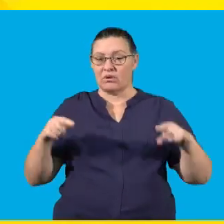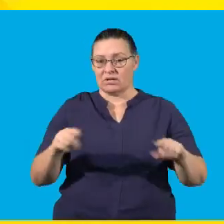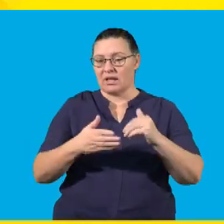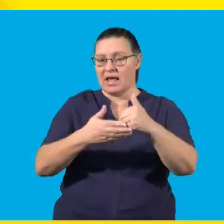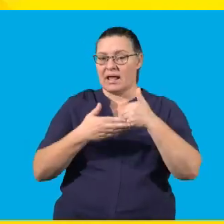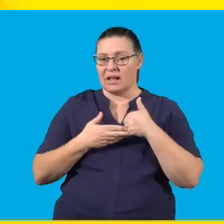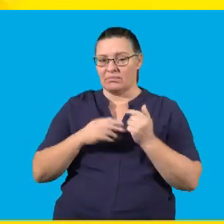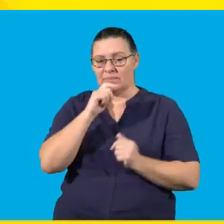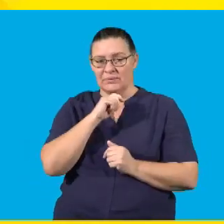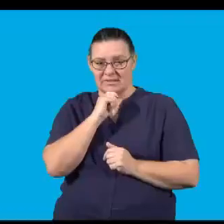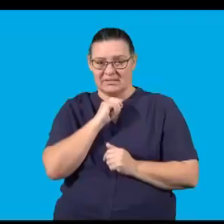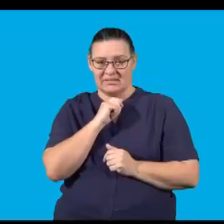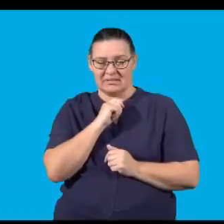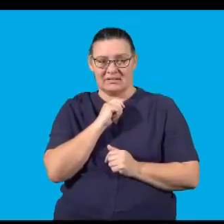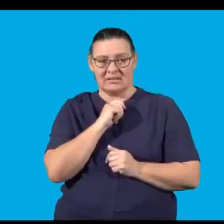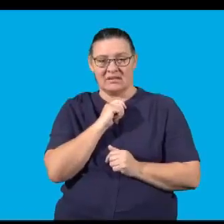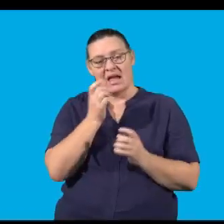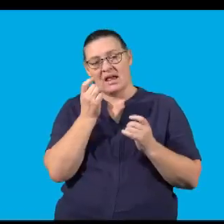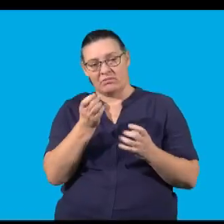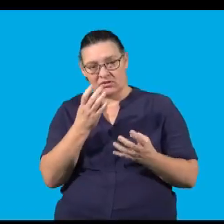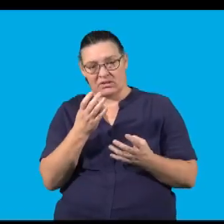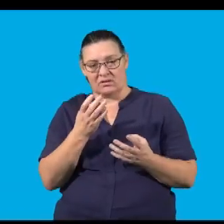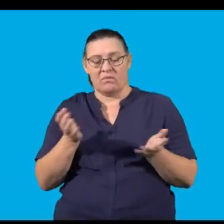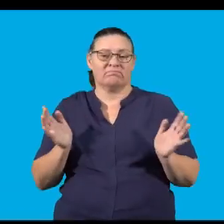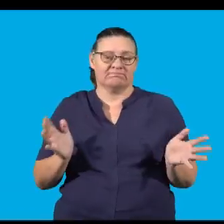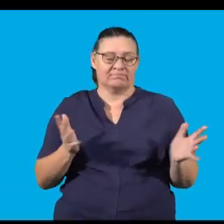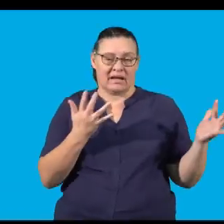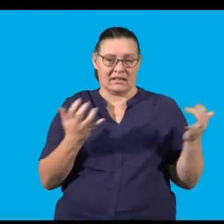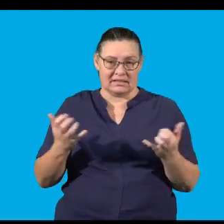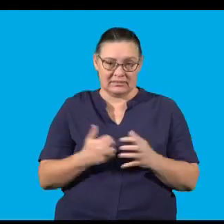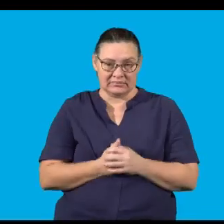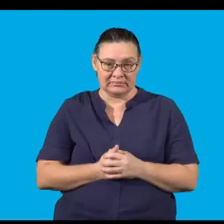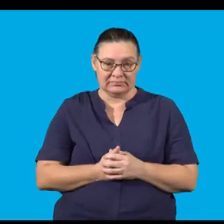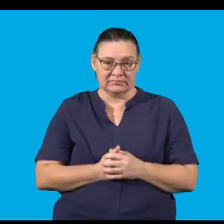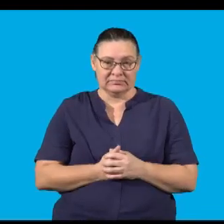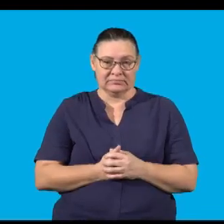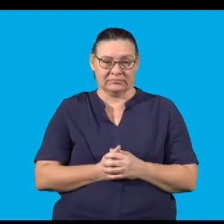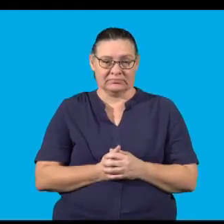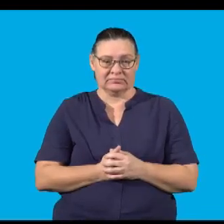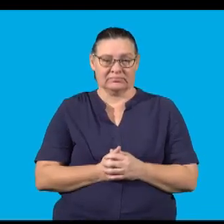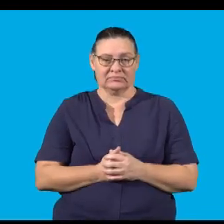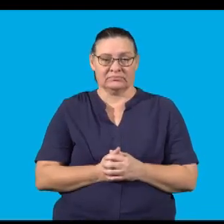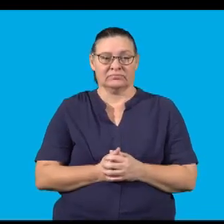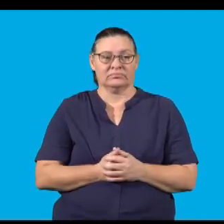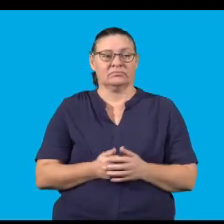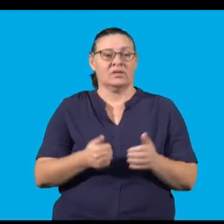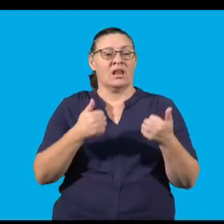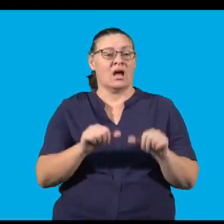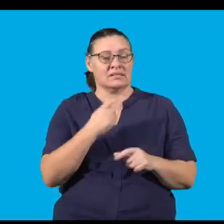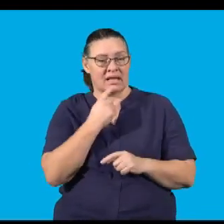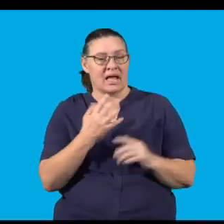helps us to use given information that we've already calculated. All right, then the last part